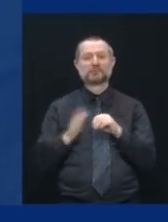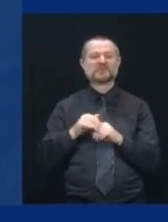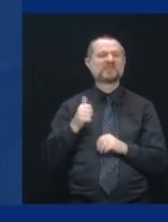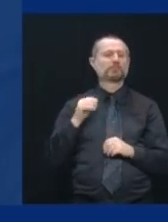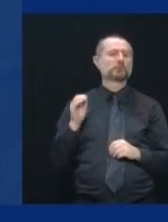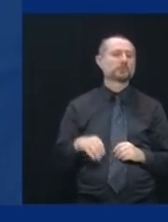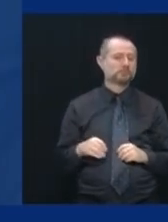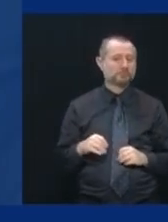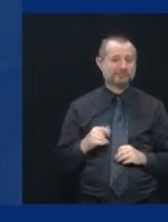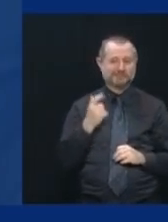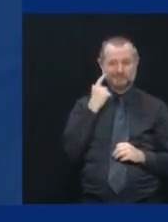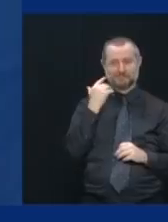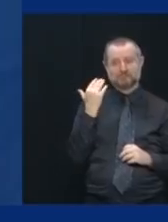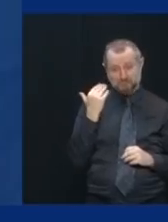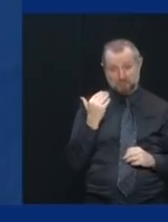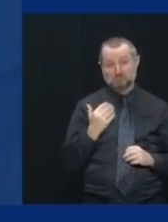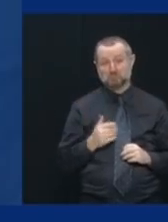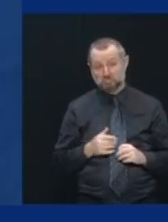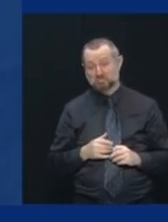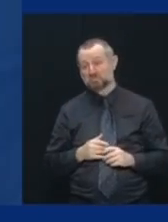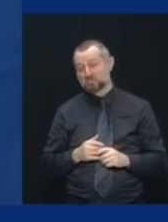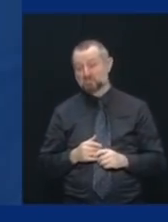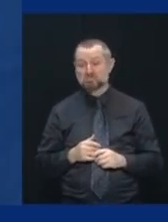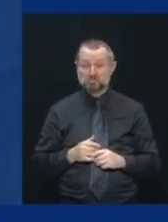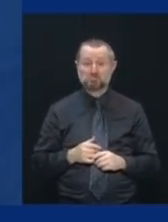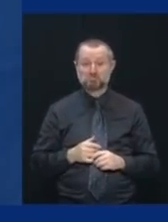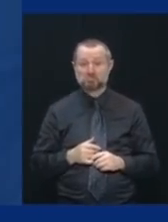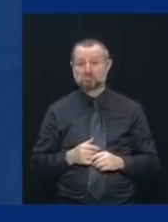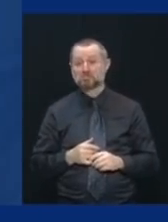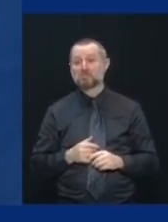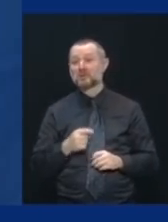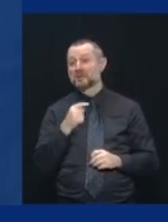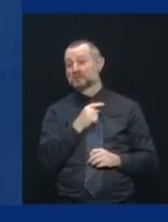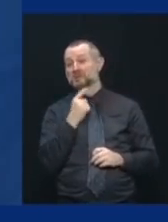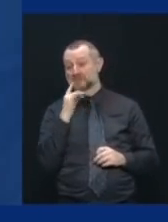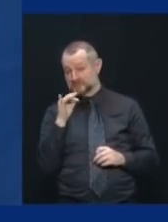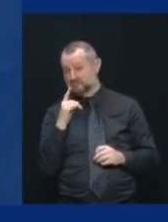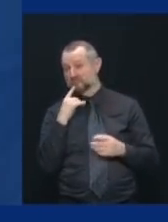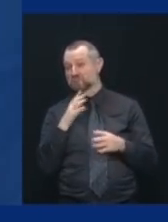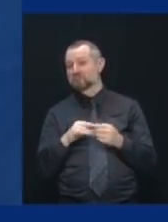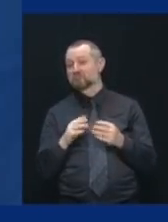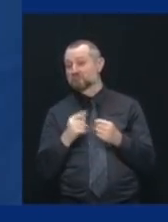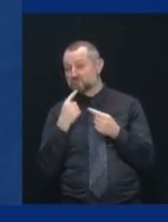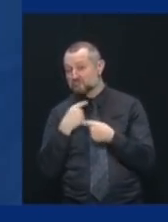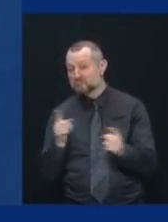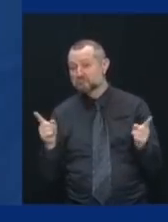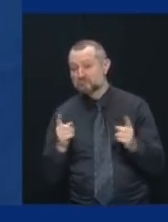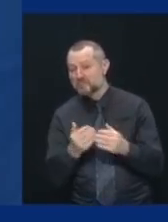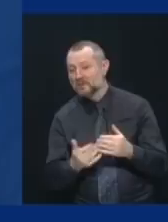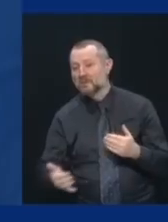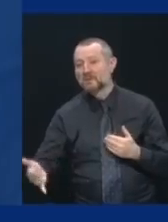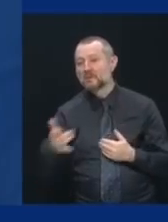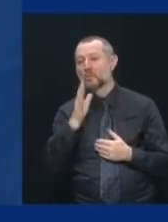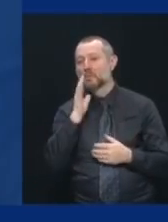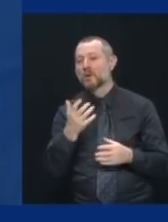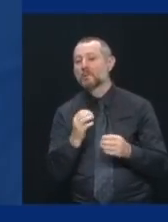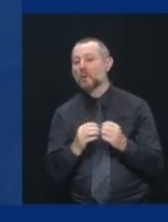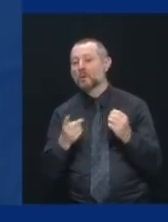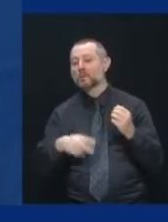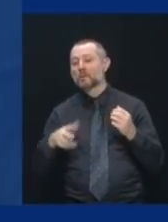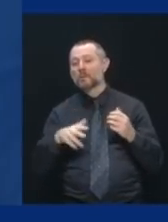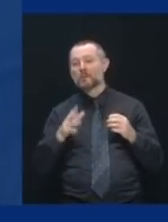just a few weeks. And they have told us what the future allocations were, as I mentioned, which really helps our